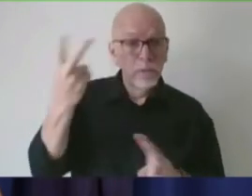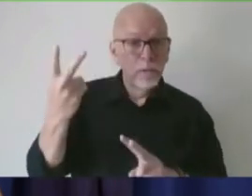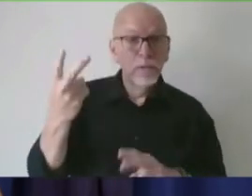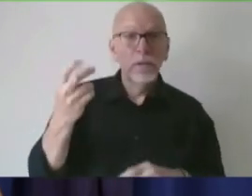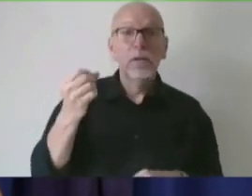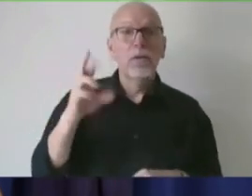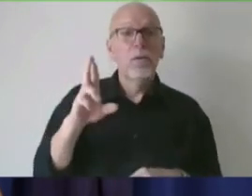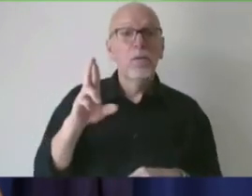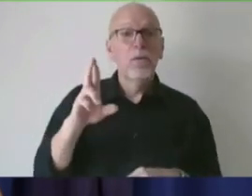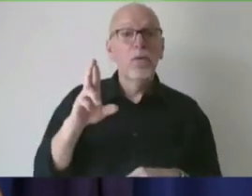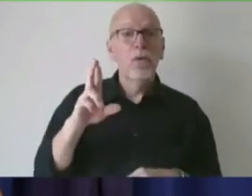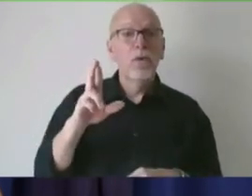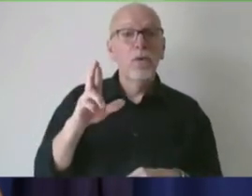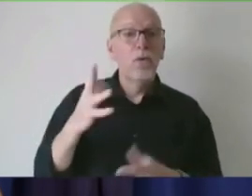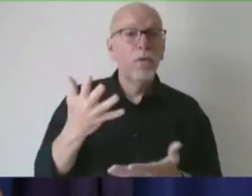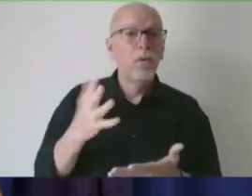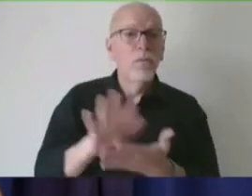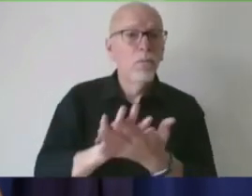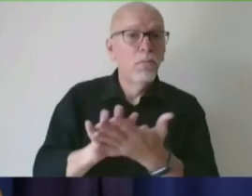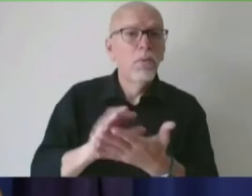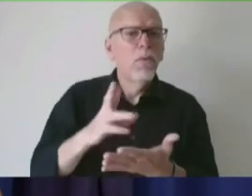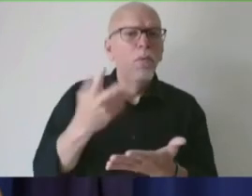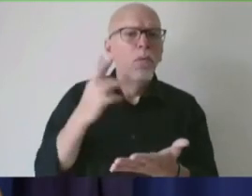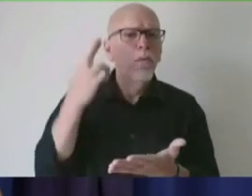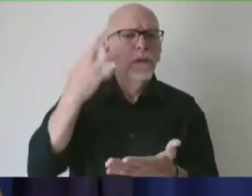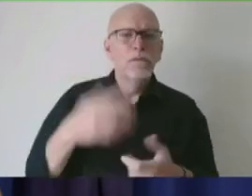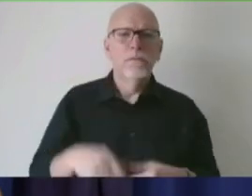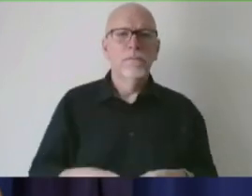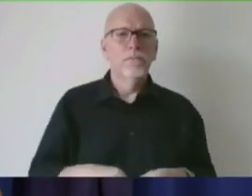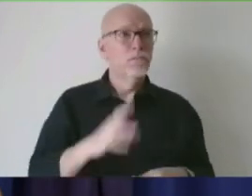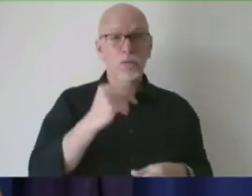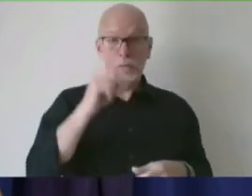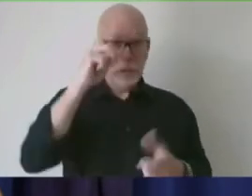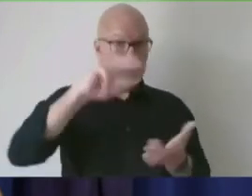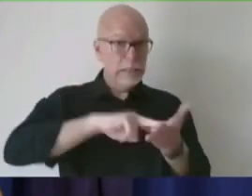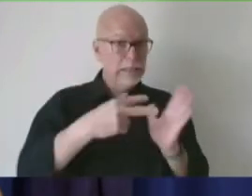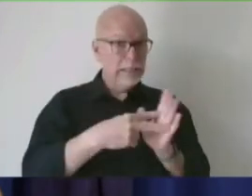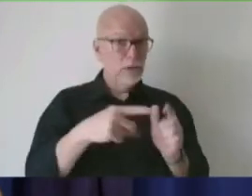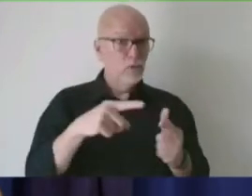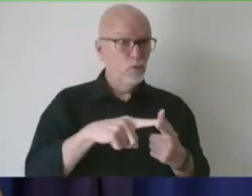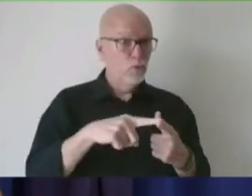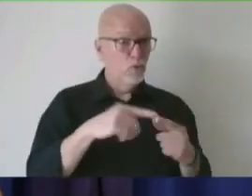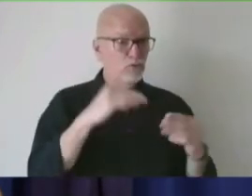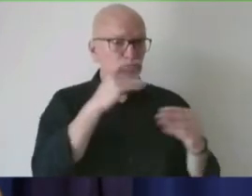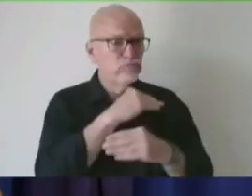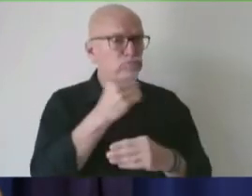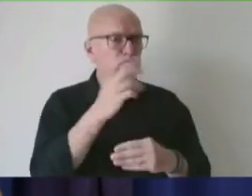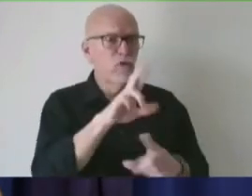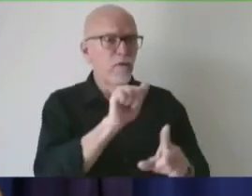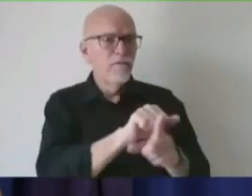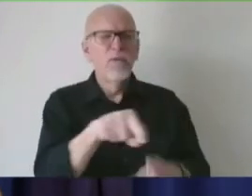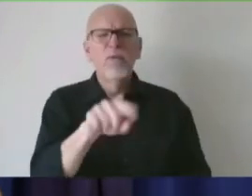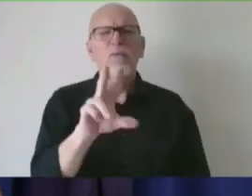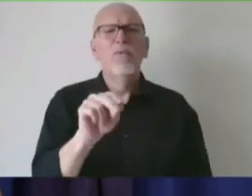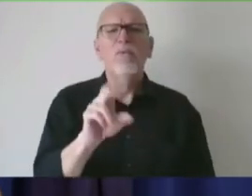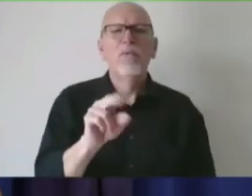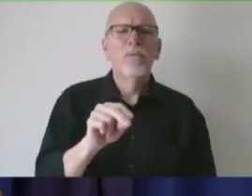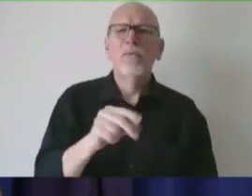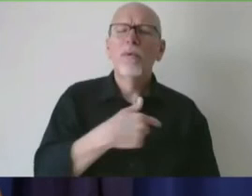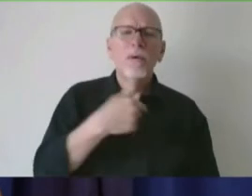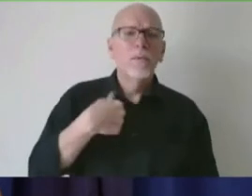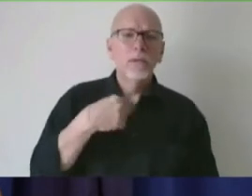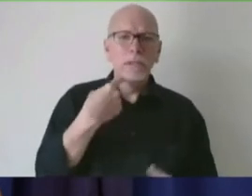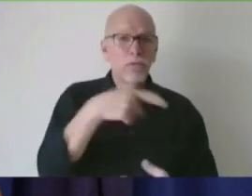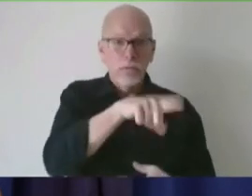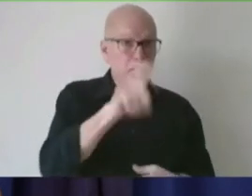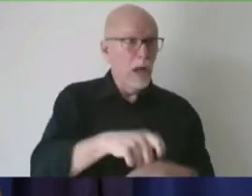something else? No, I don't think there was ever any intent to mislead anyone, nor do I think that we are here to say you need to mask the